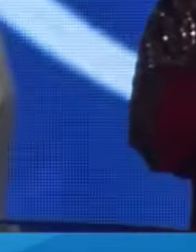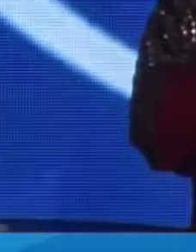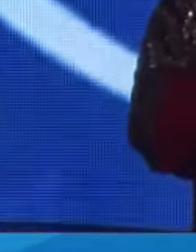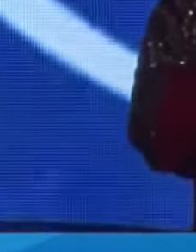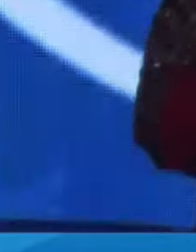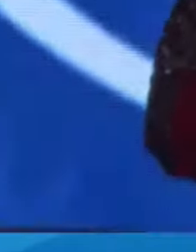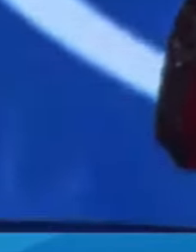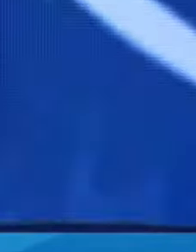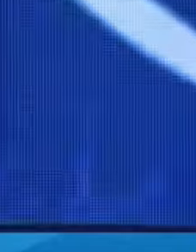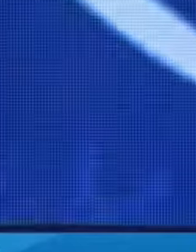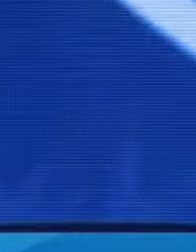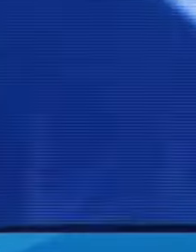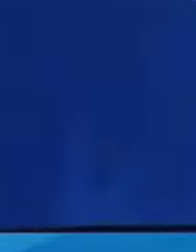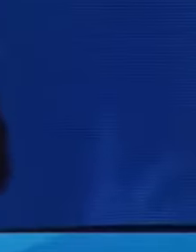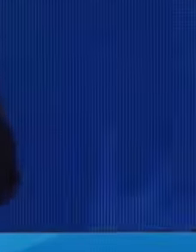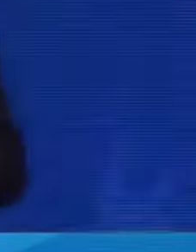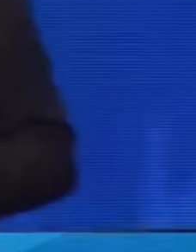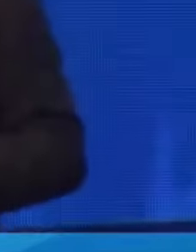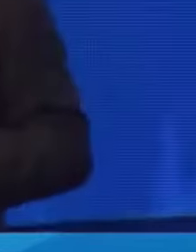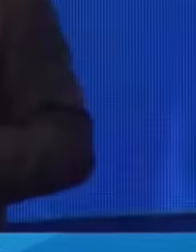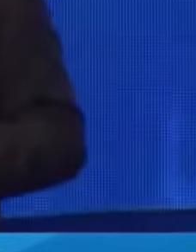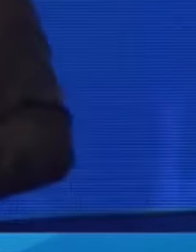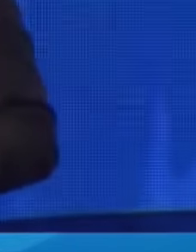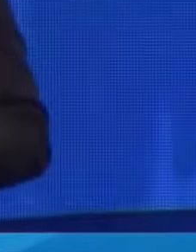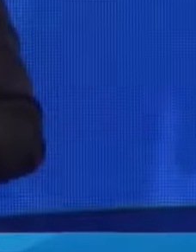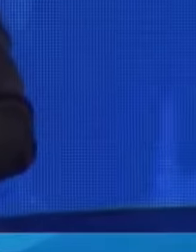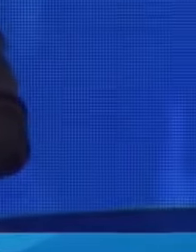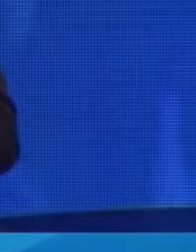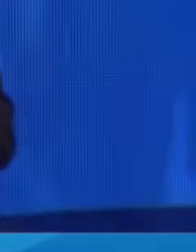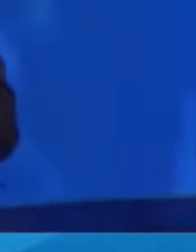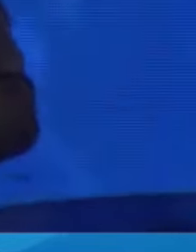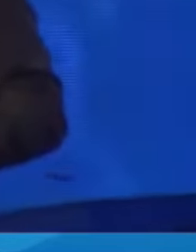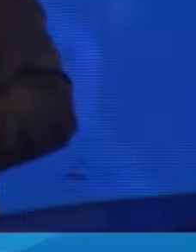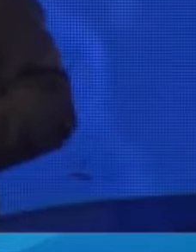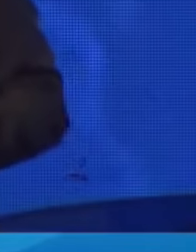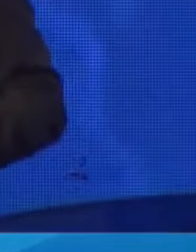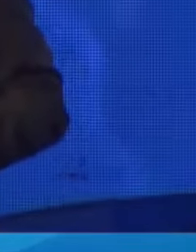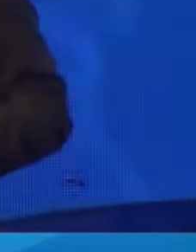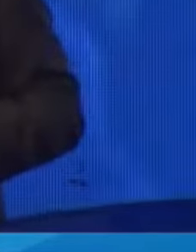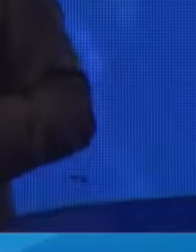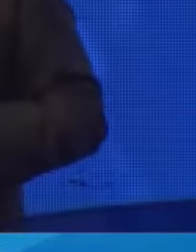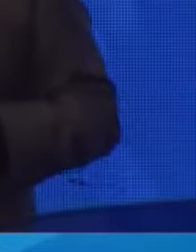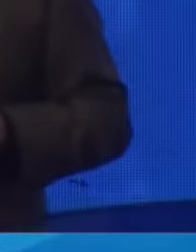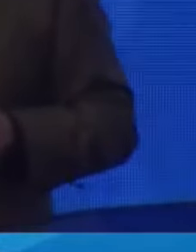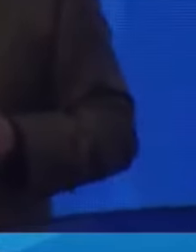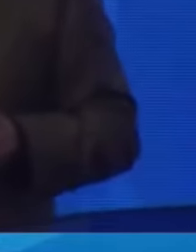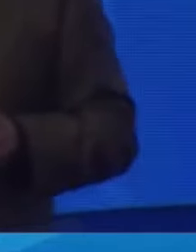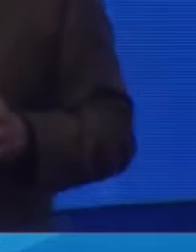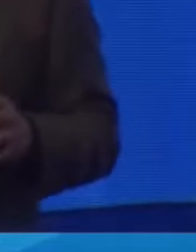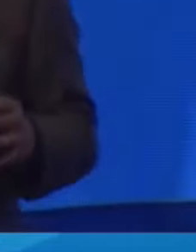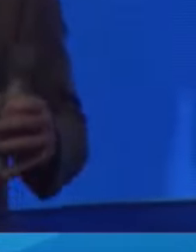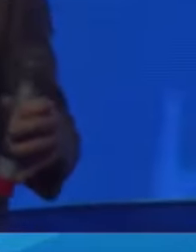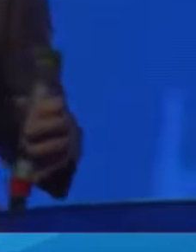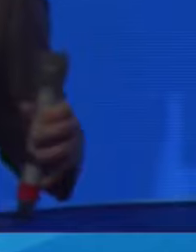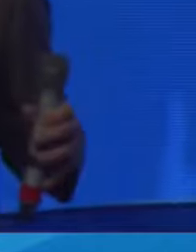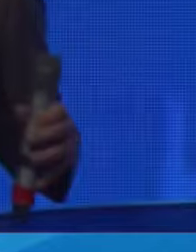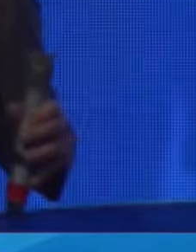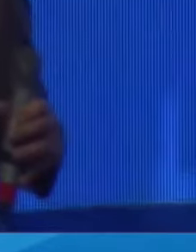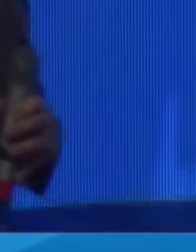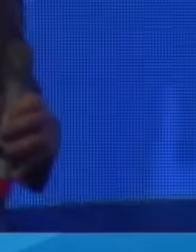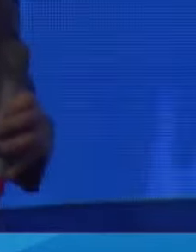high shall abide under the shadow of the Almighty I will say of